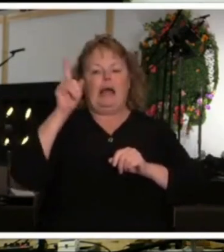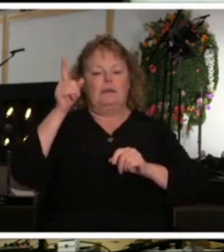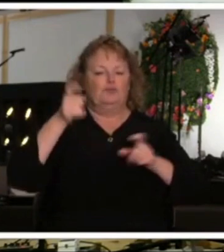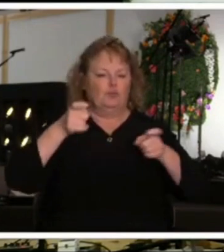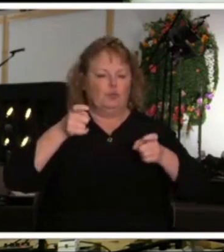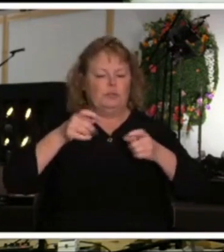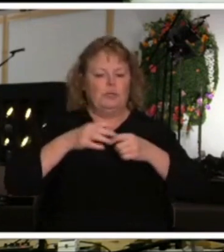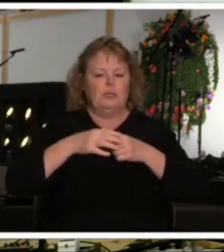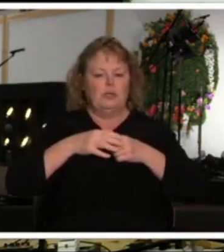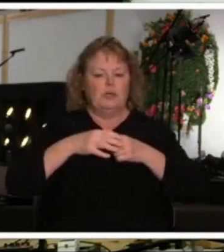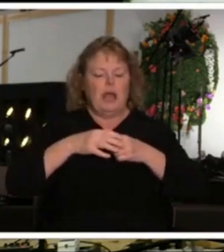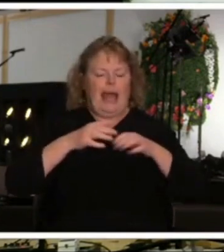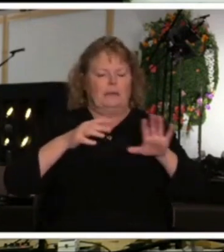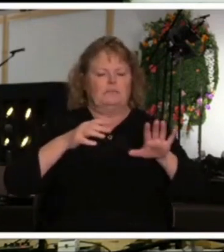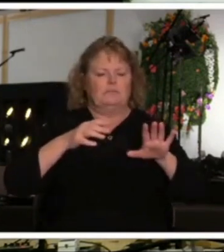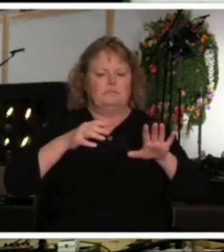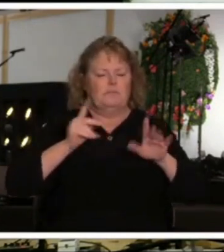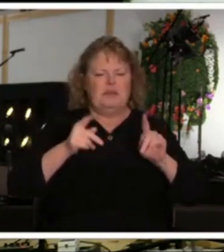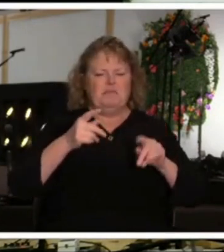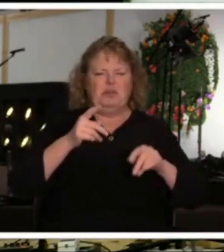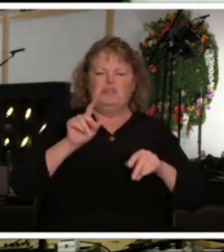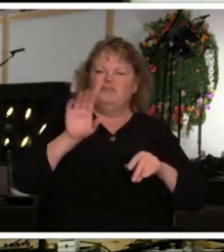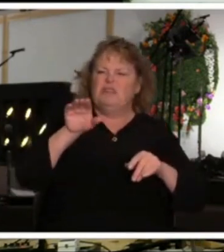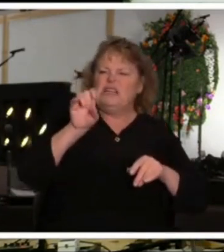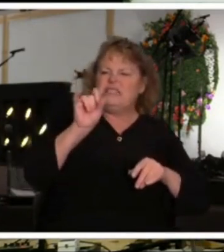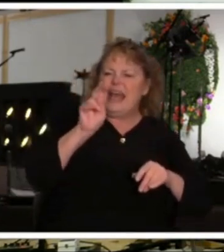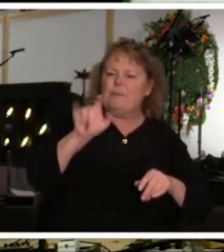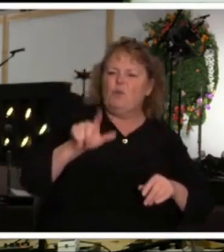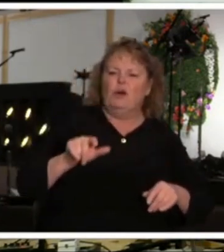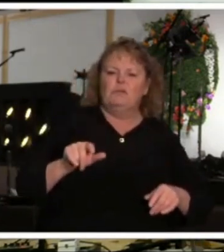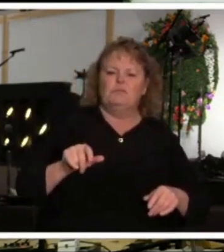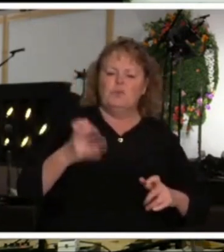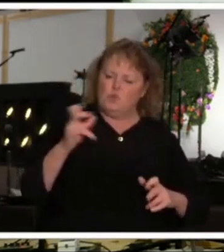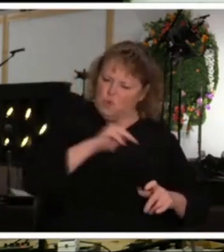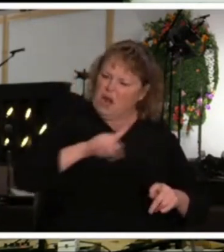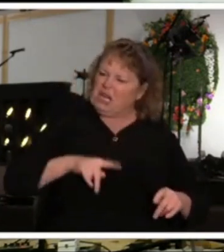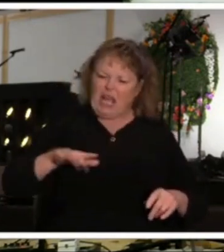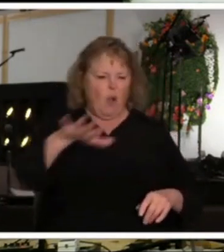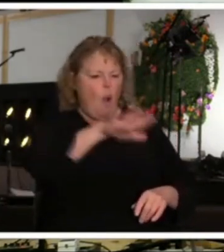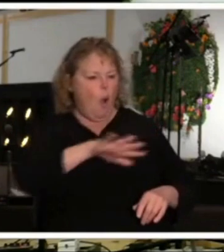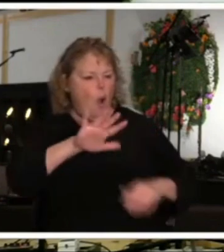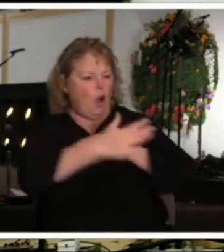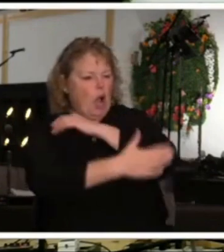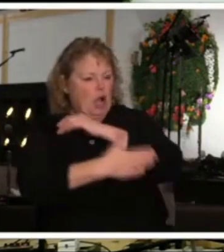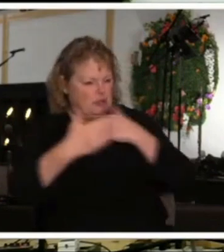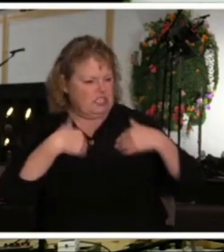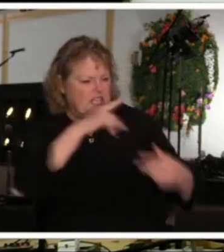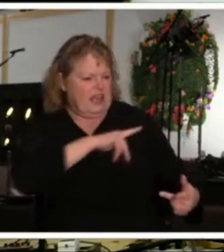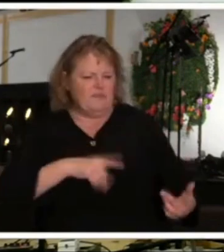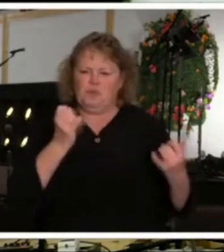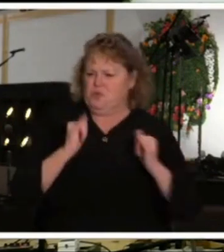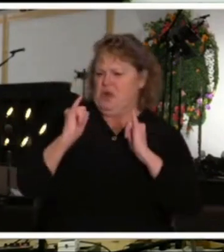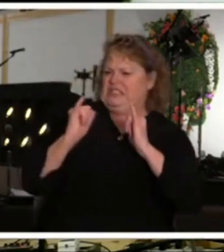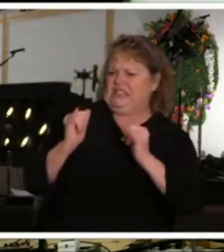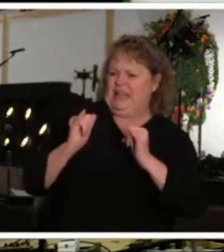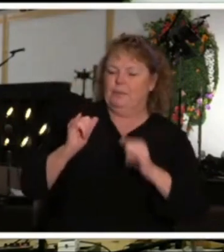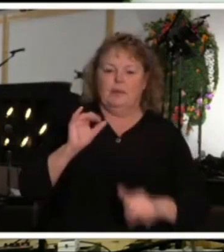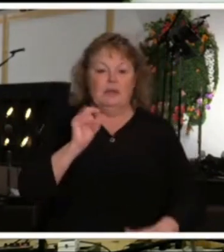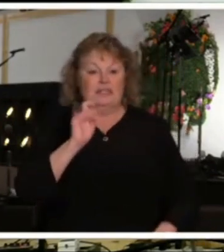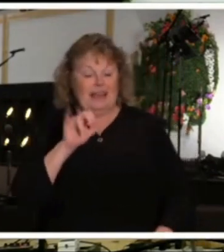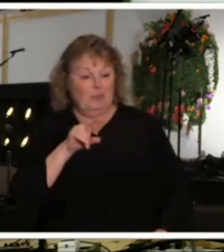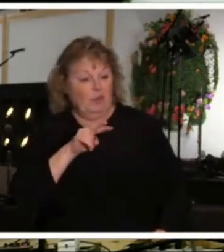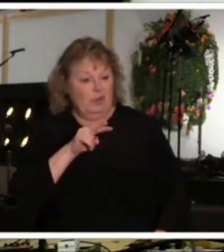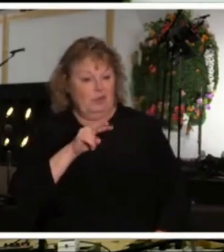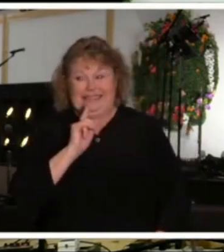and they said, hey, Samuel, we want a king like everyone else. And as you've read the text before, Samuel was a little